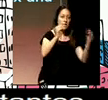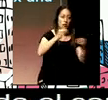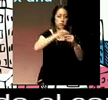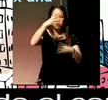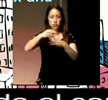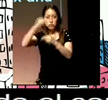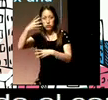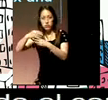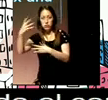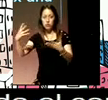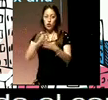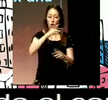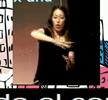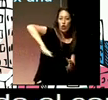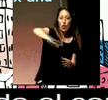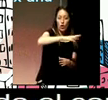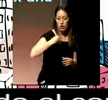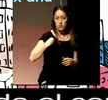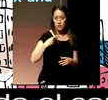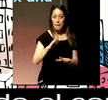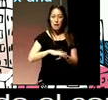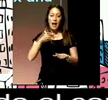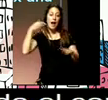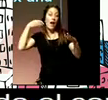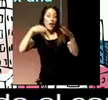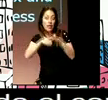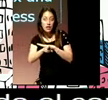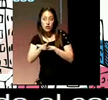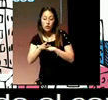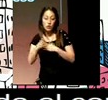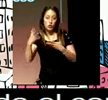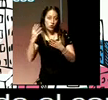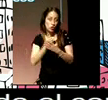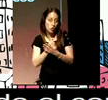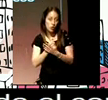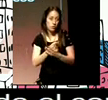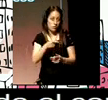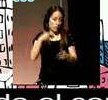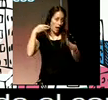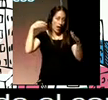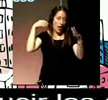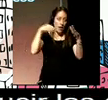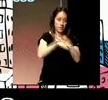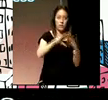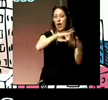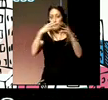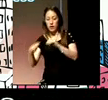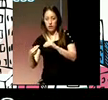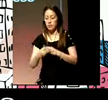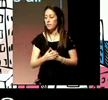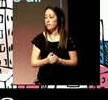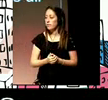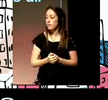level access routes. They also introduced, managed to access all the entrances. They put in induction